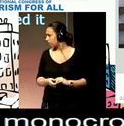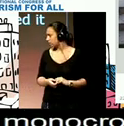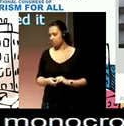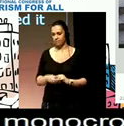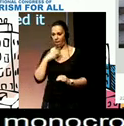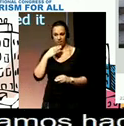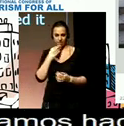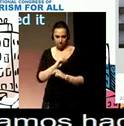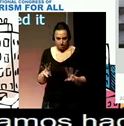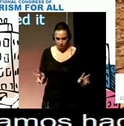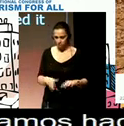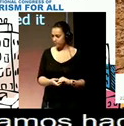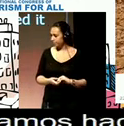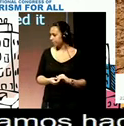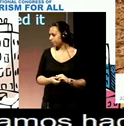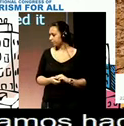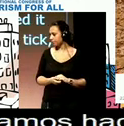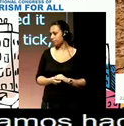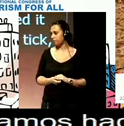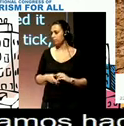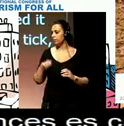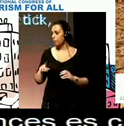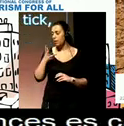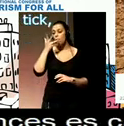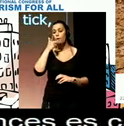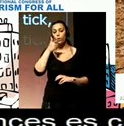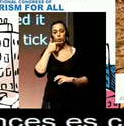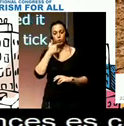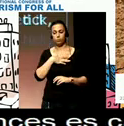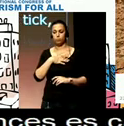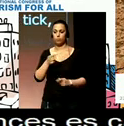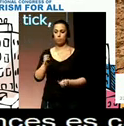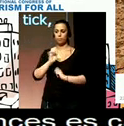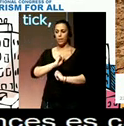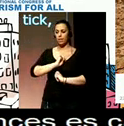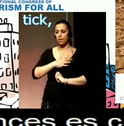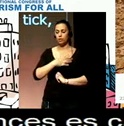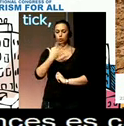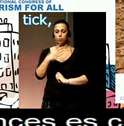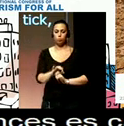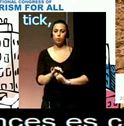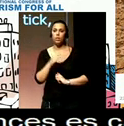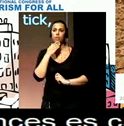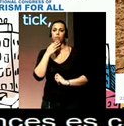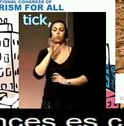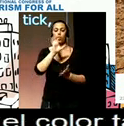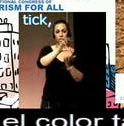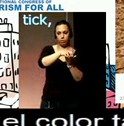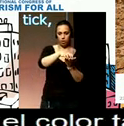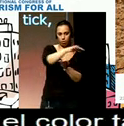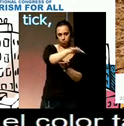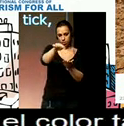Then at the end is a bit tricky. But color also allow us